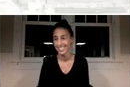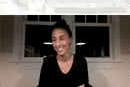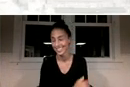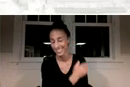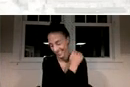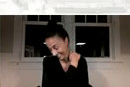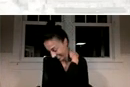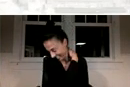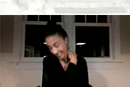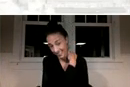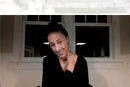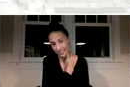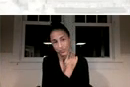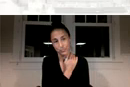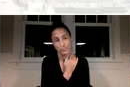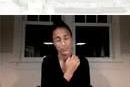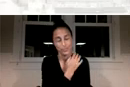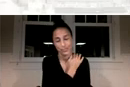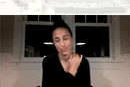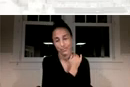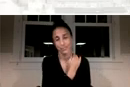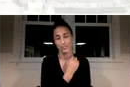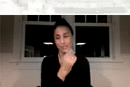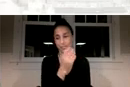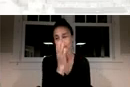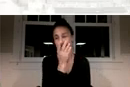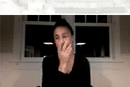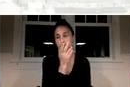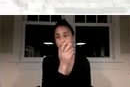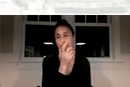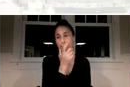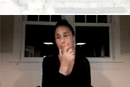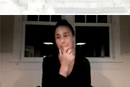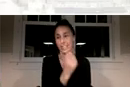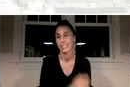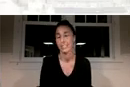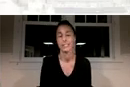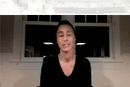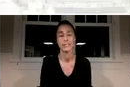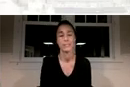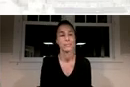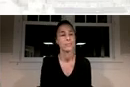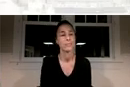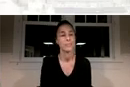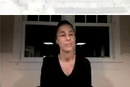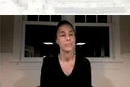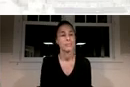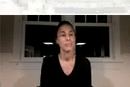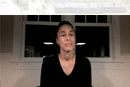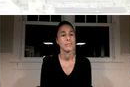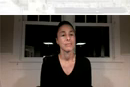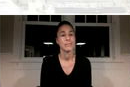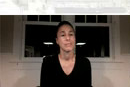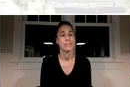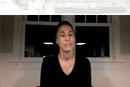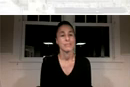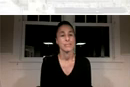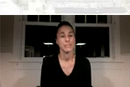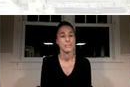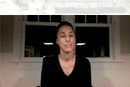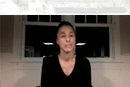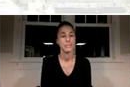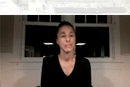new traffic light here at the entrance to the project on Germantown. We're proposing that. Obviously VDOT and FCDOT would need to support it. And that would